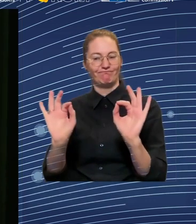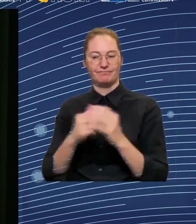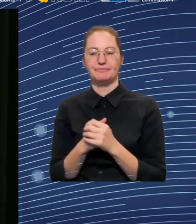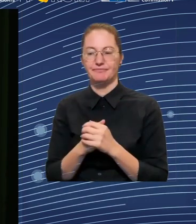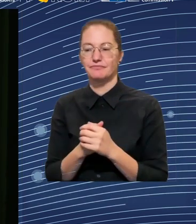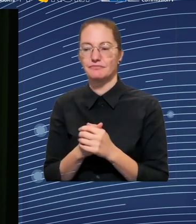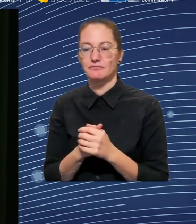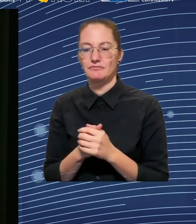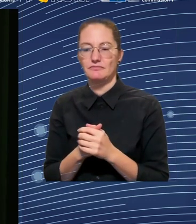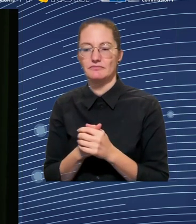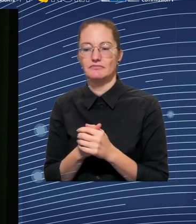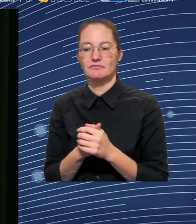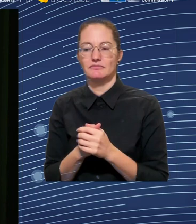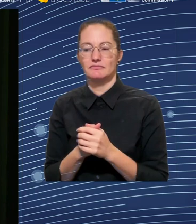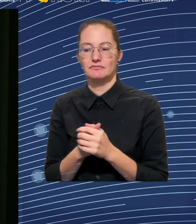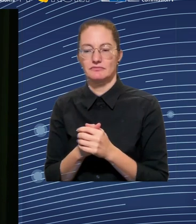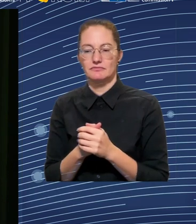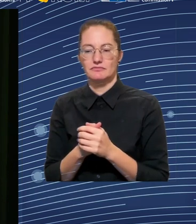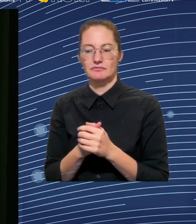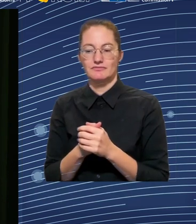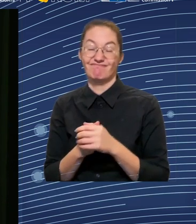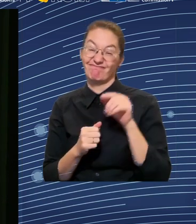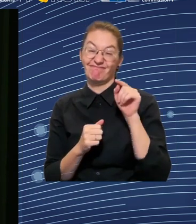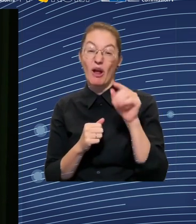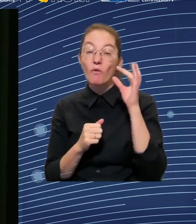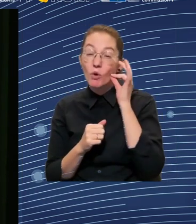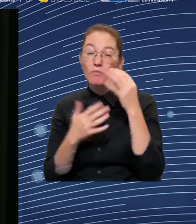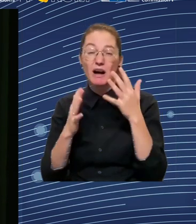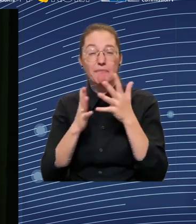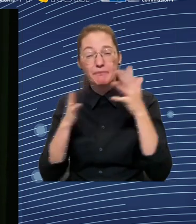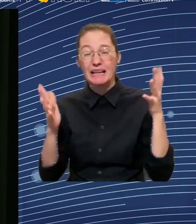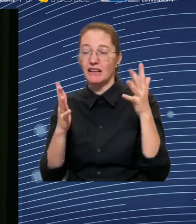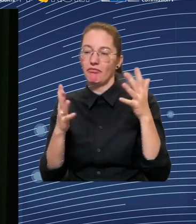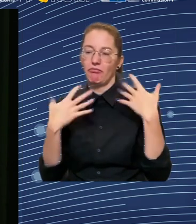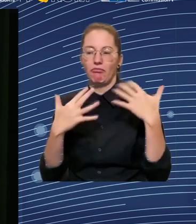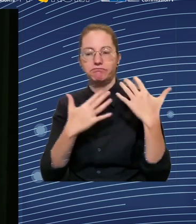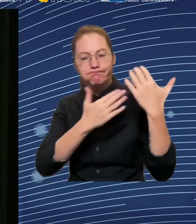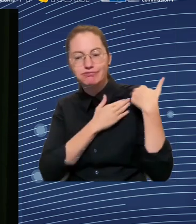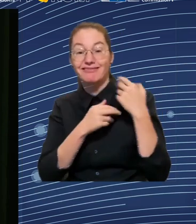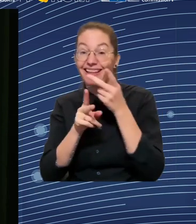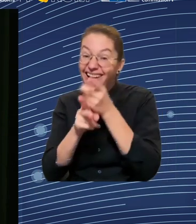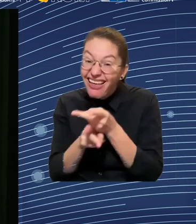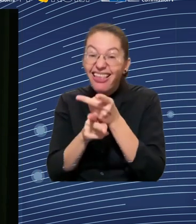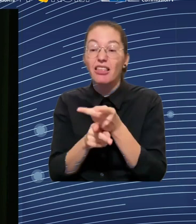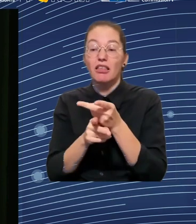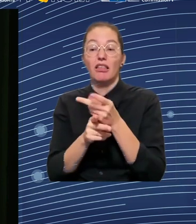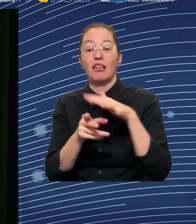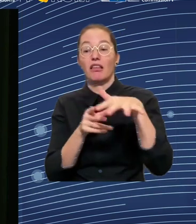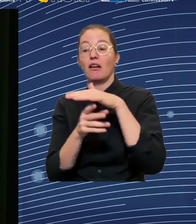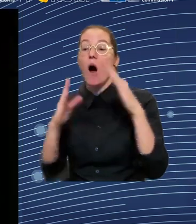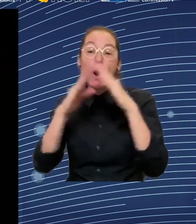in the labor market. And different sectors vary in the provision of flexible working arrangements and work-life balance